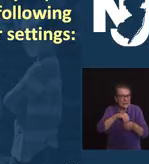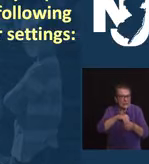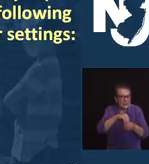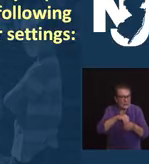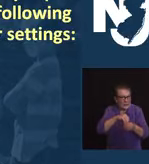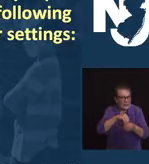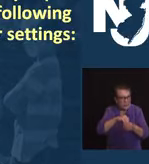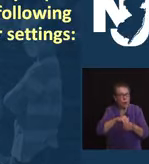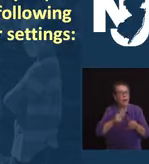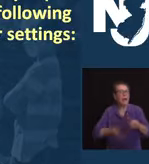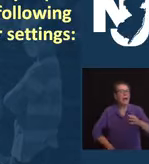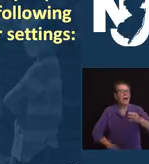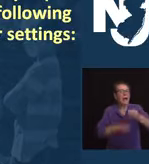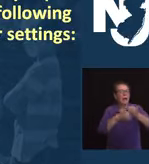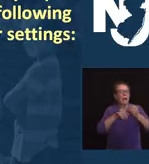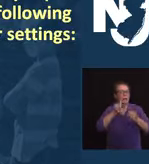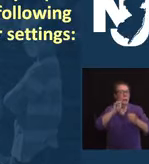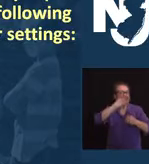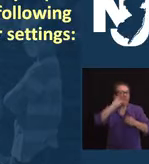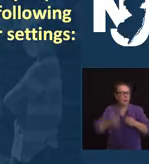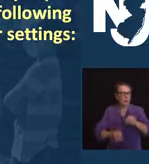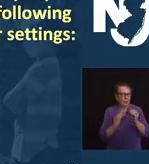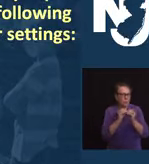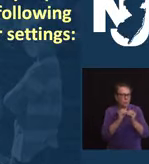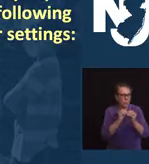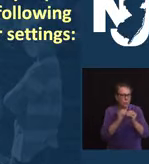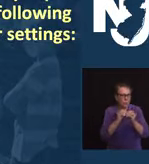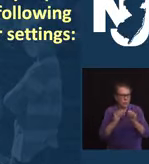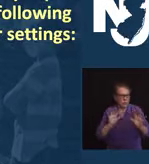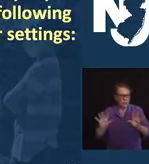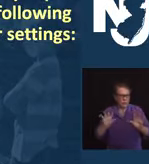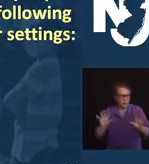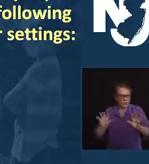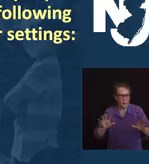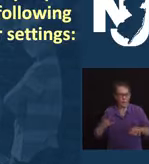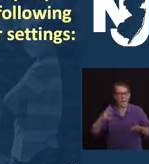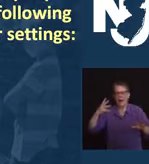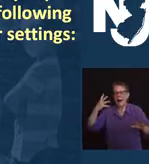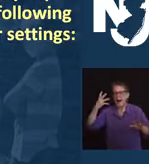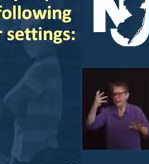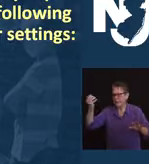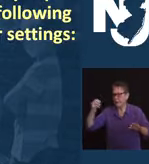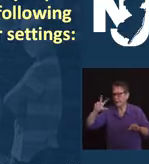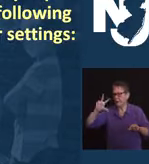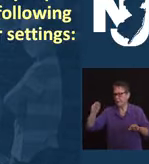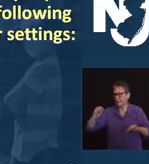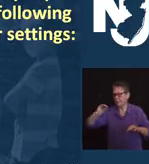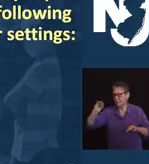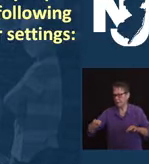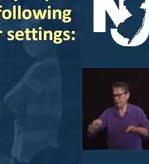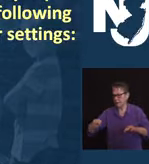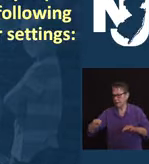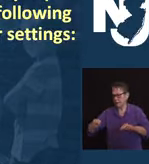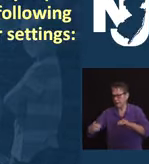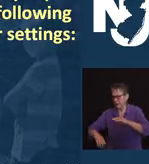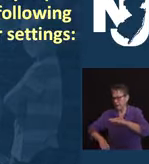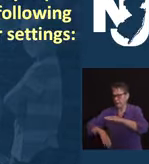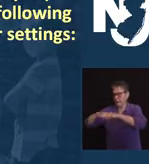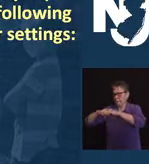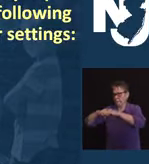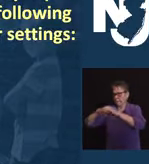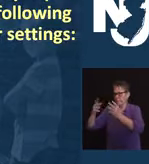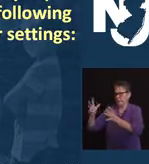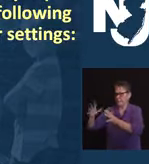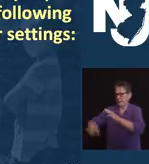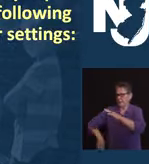from 15% up to 30% for outdoor venues. So that means if it's a